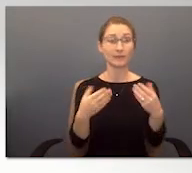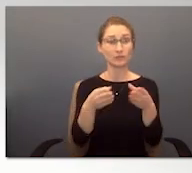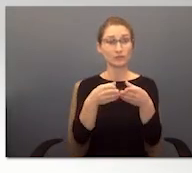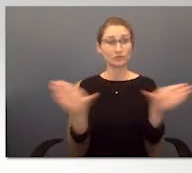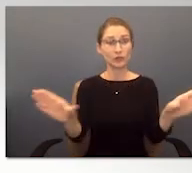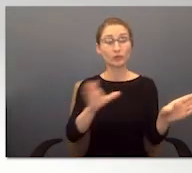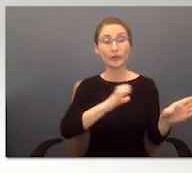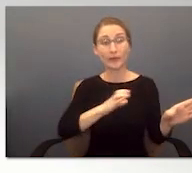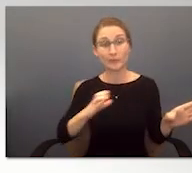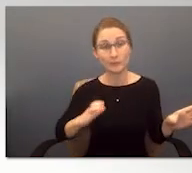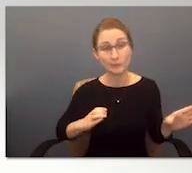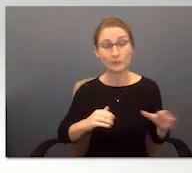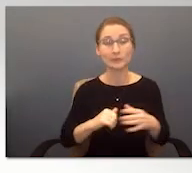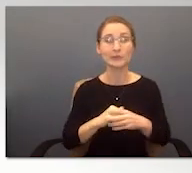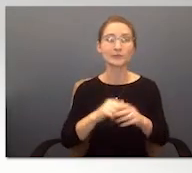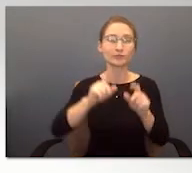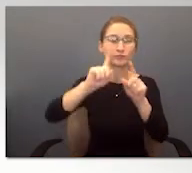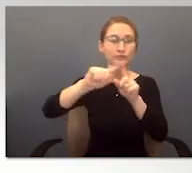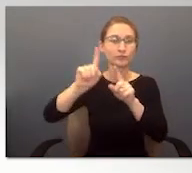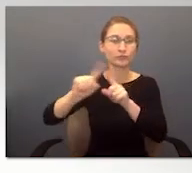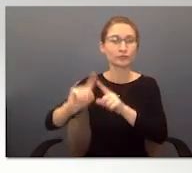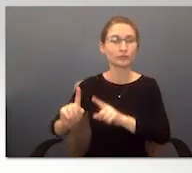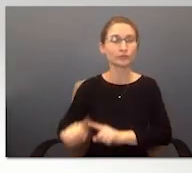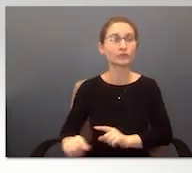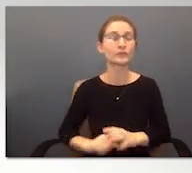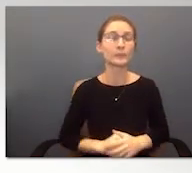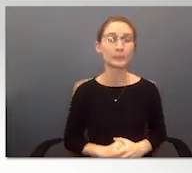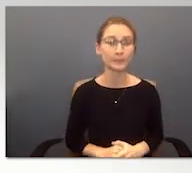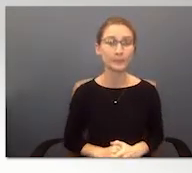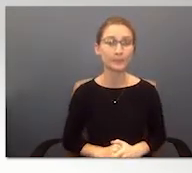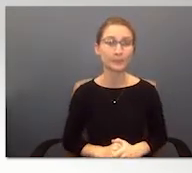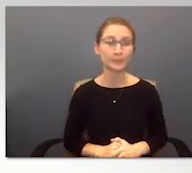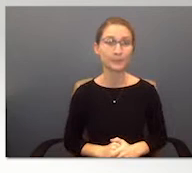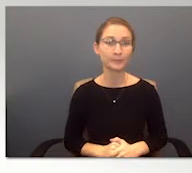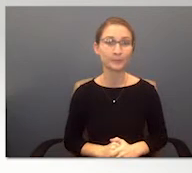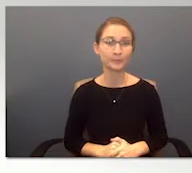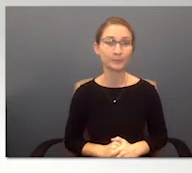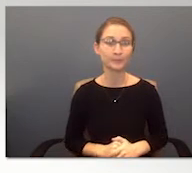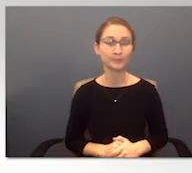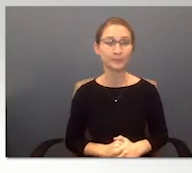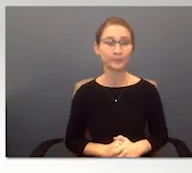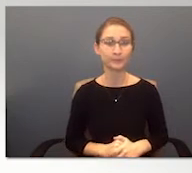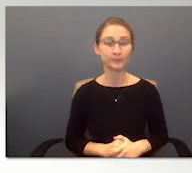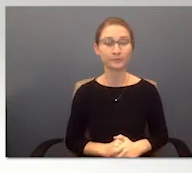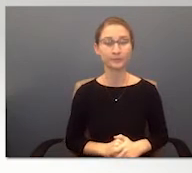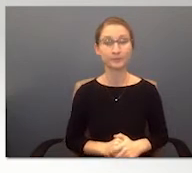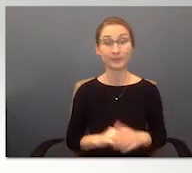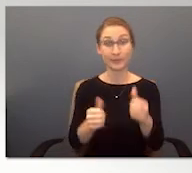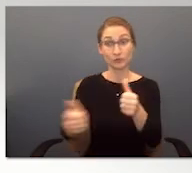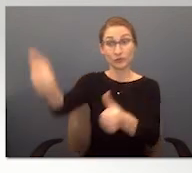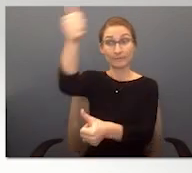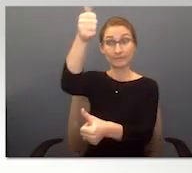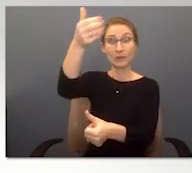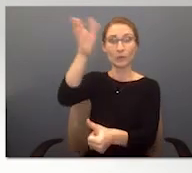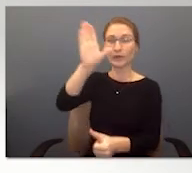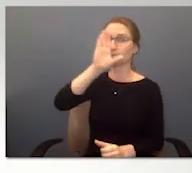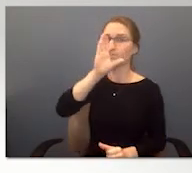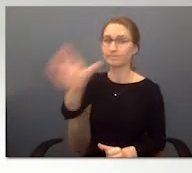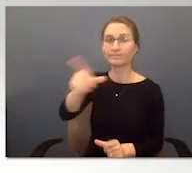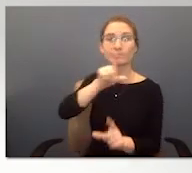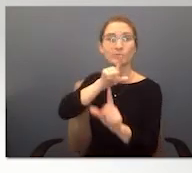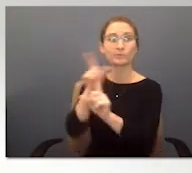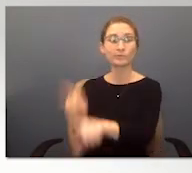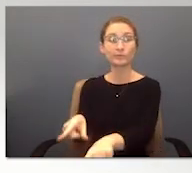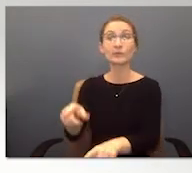you have the Office of Inspector General, and then the State Surgeon General reports directly to the Governor. And then the blue